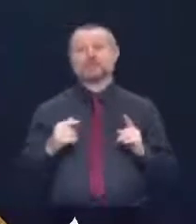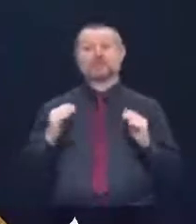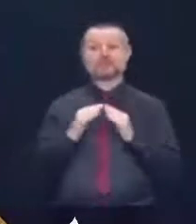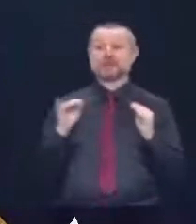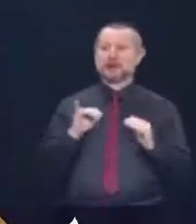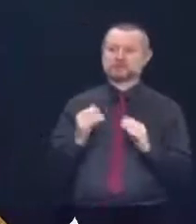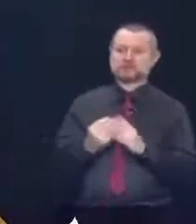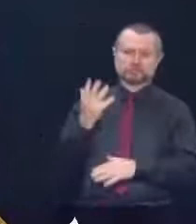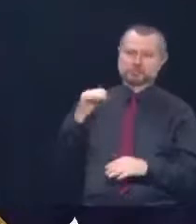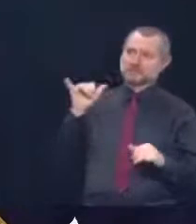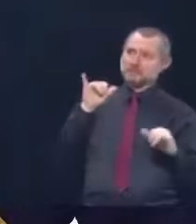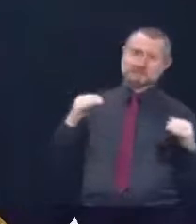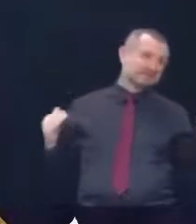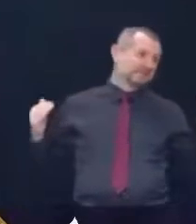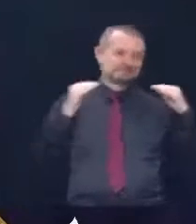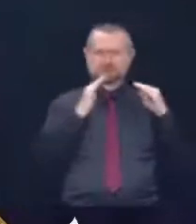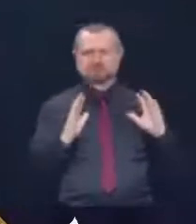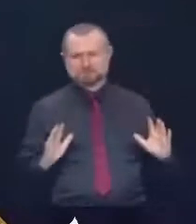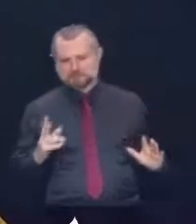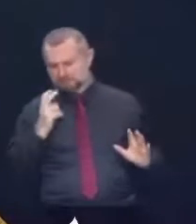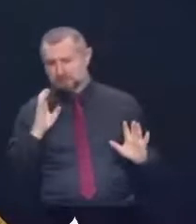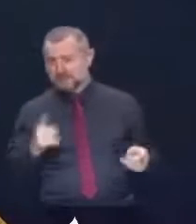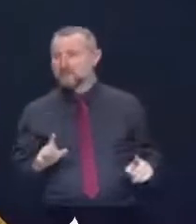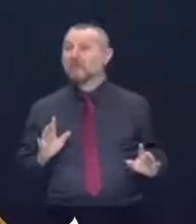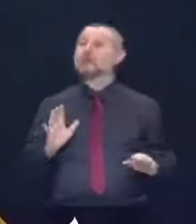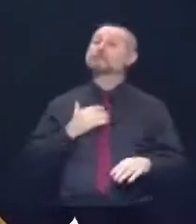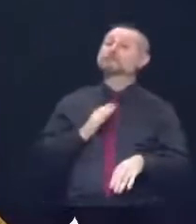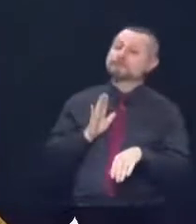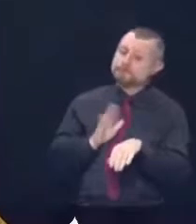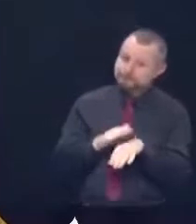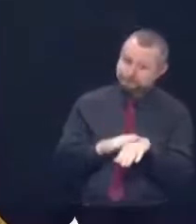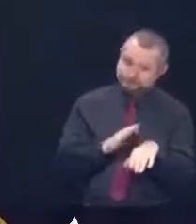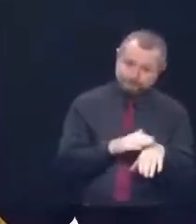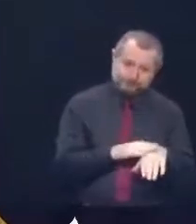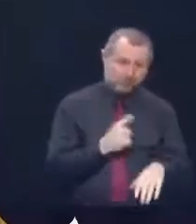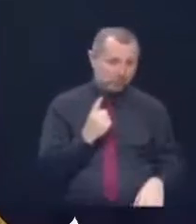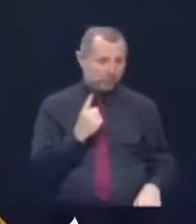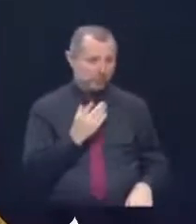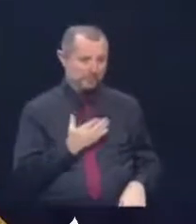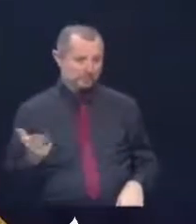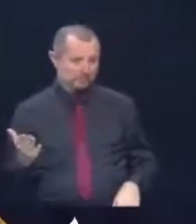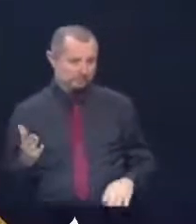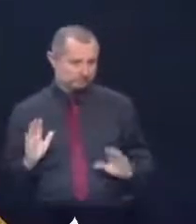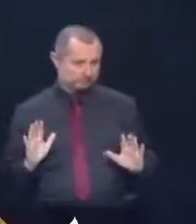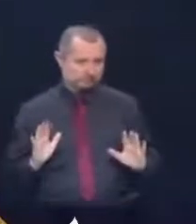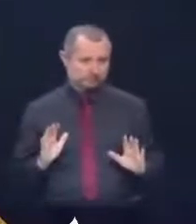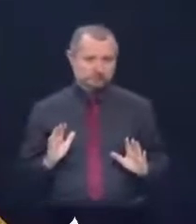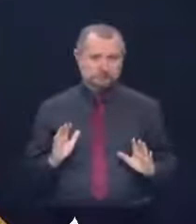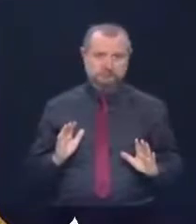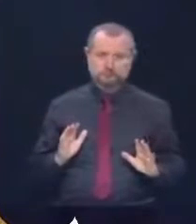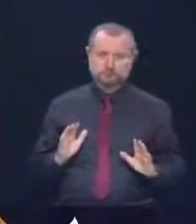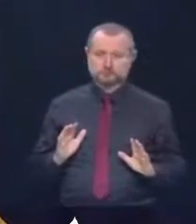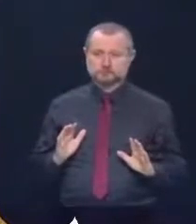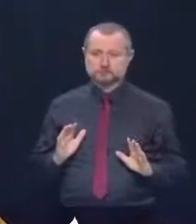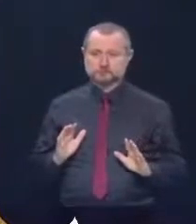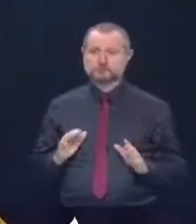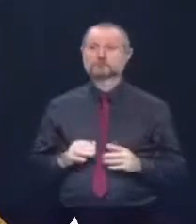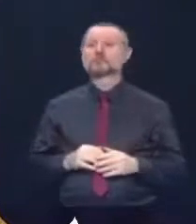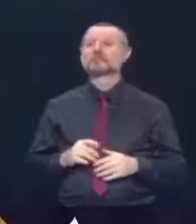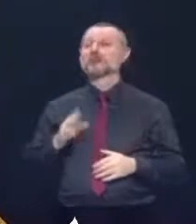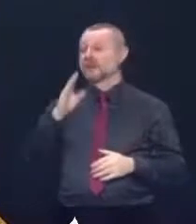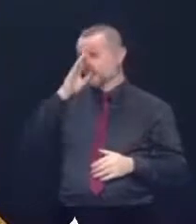What you can't deny is hospitalization goes up